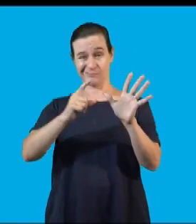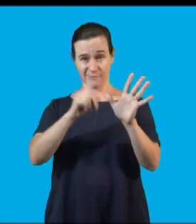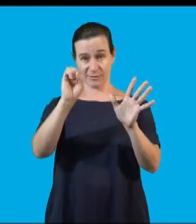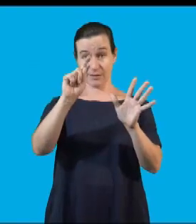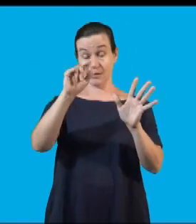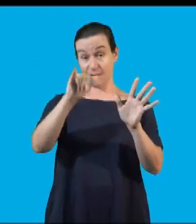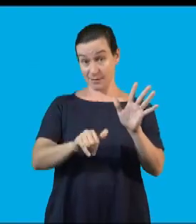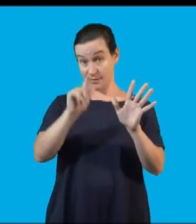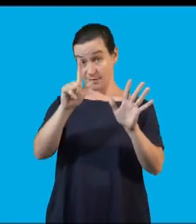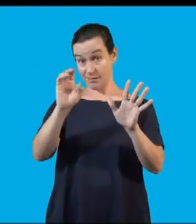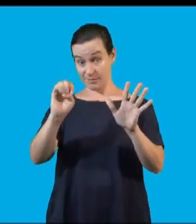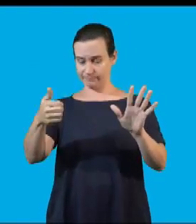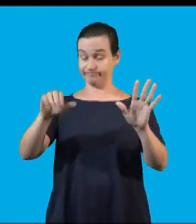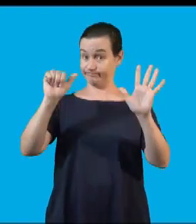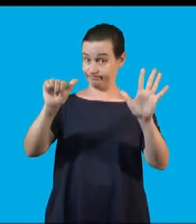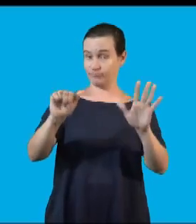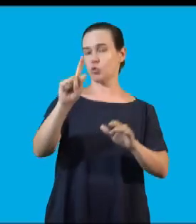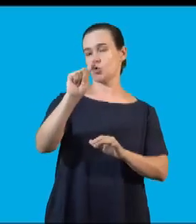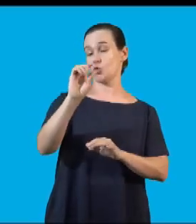style, and tone.